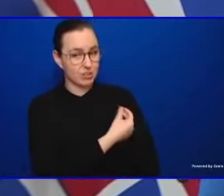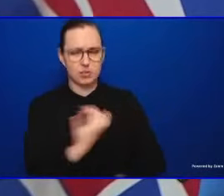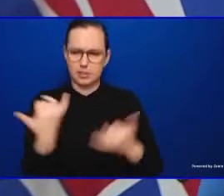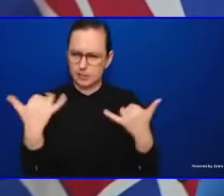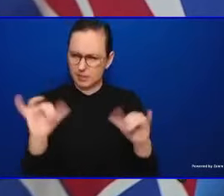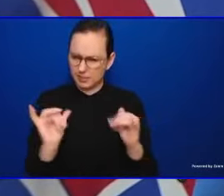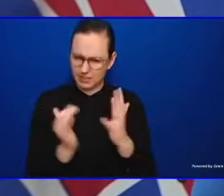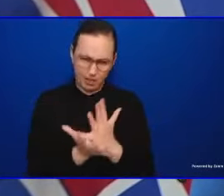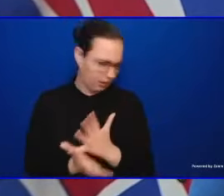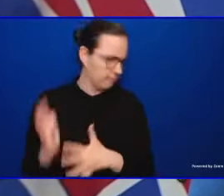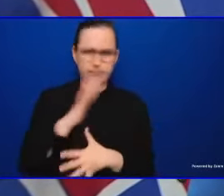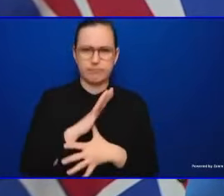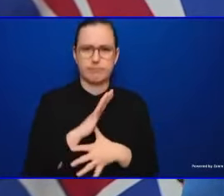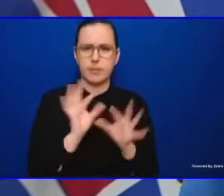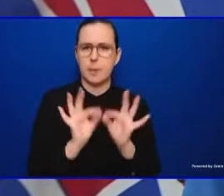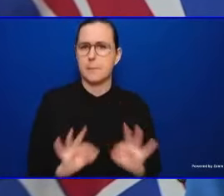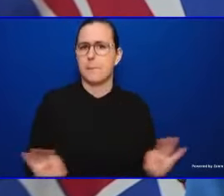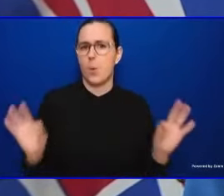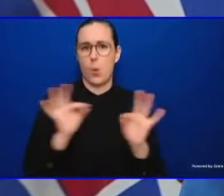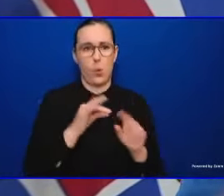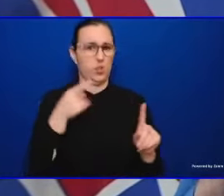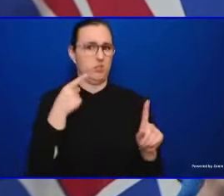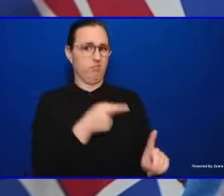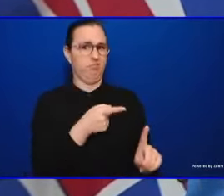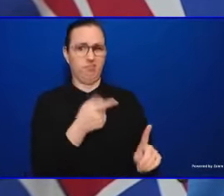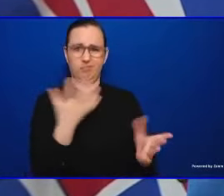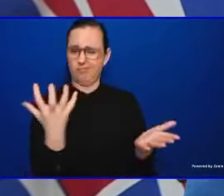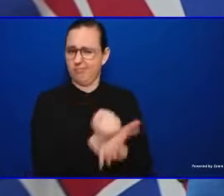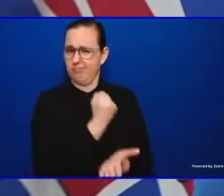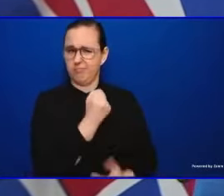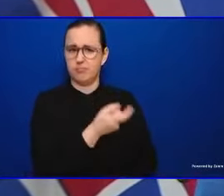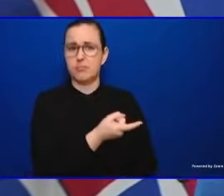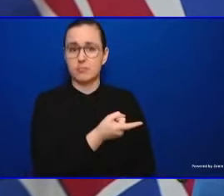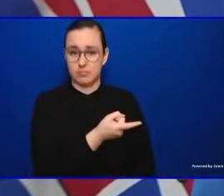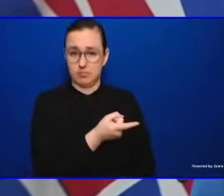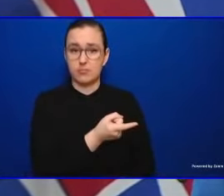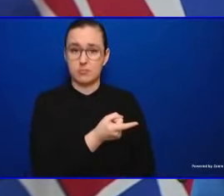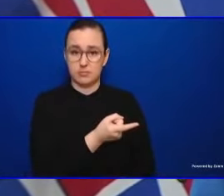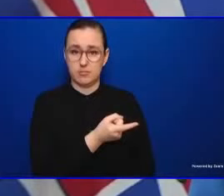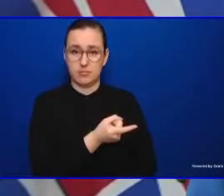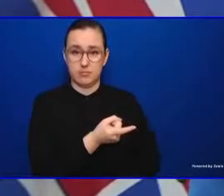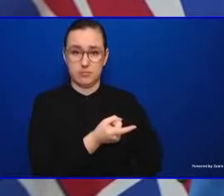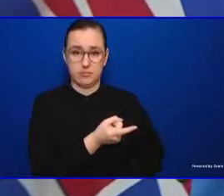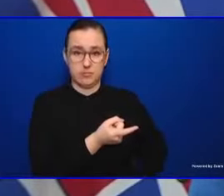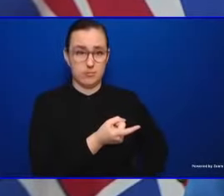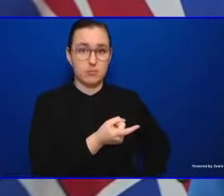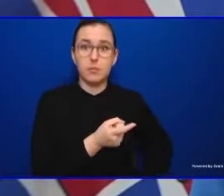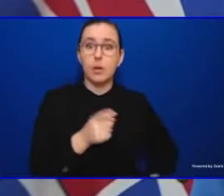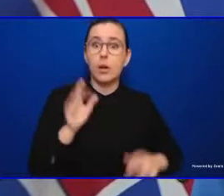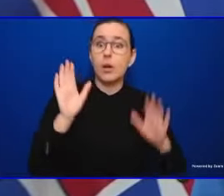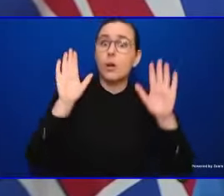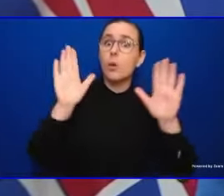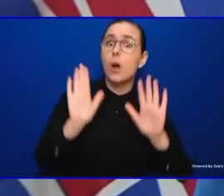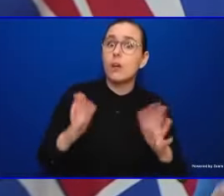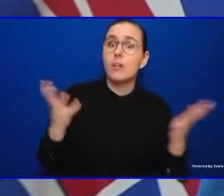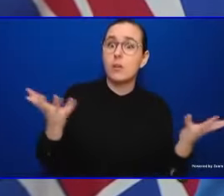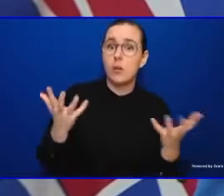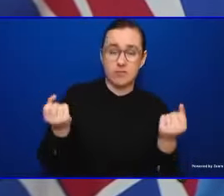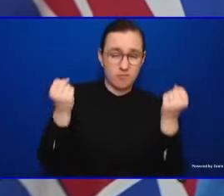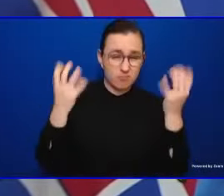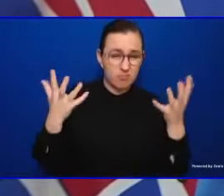our schools and communities safe. And it is terrific news that so many teachers, of course, have been vaccinated in BC. We